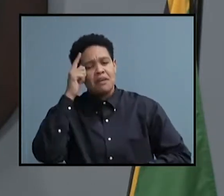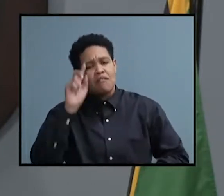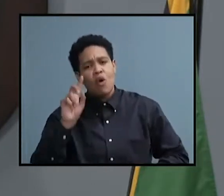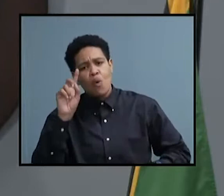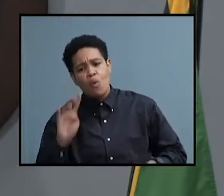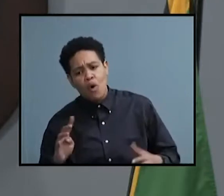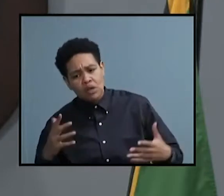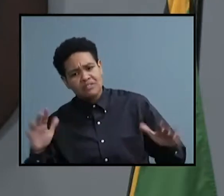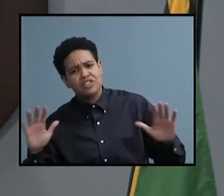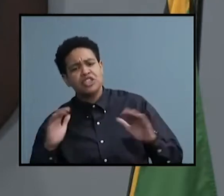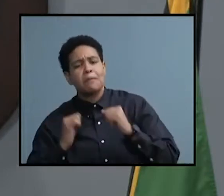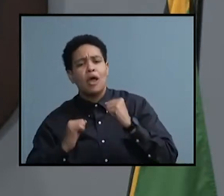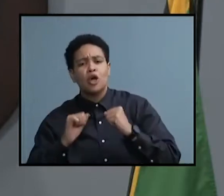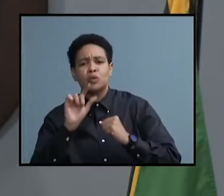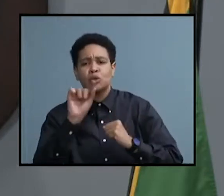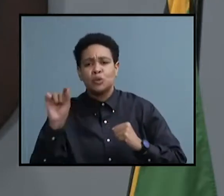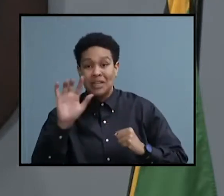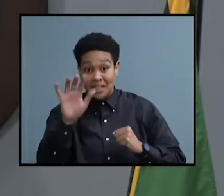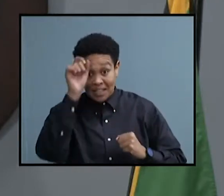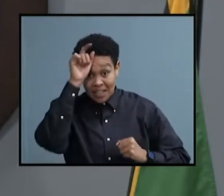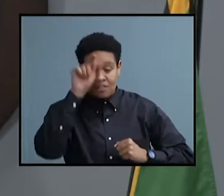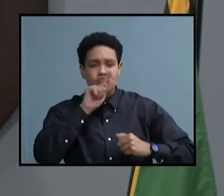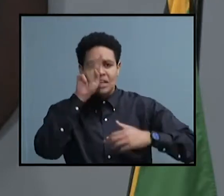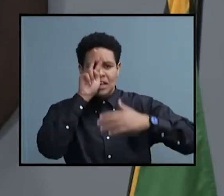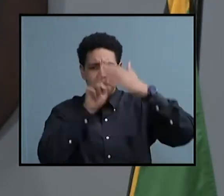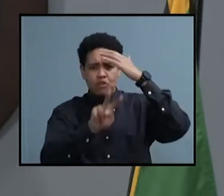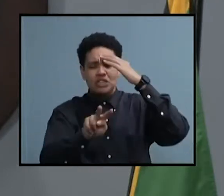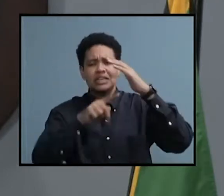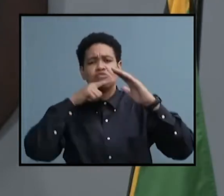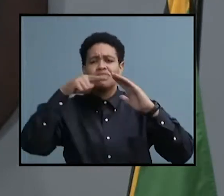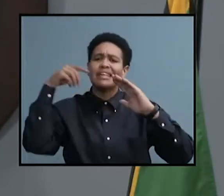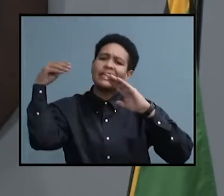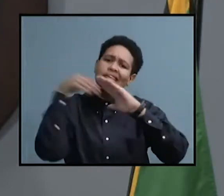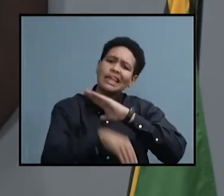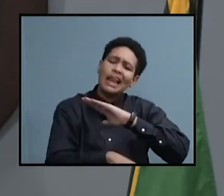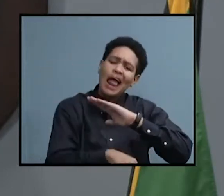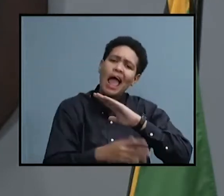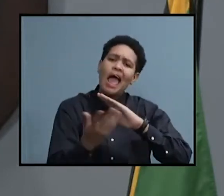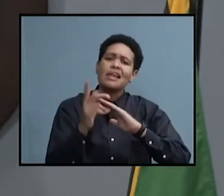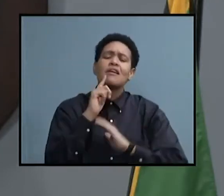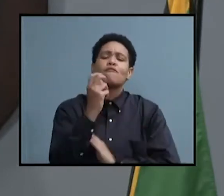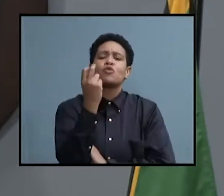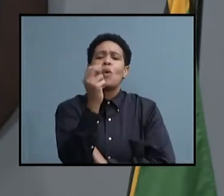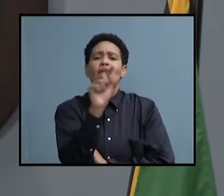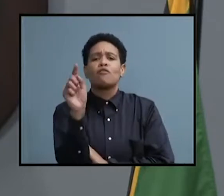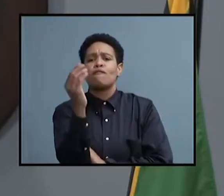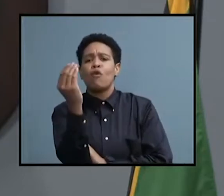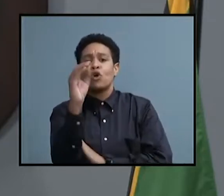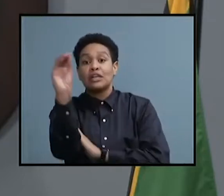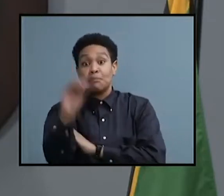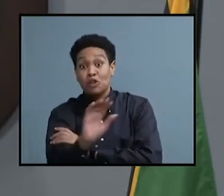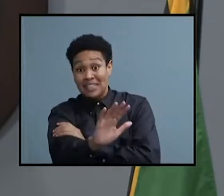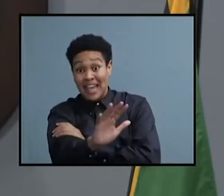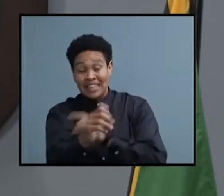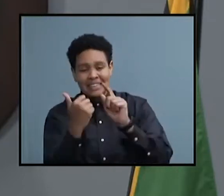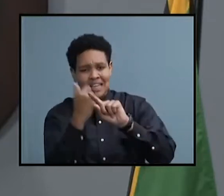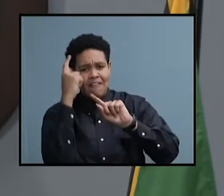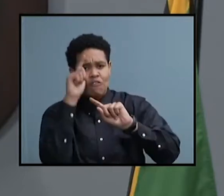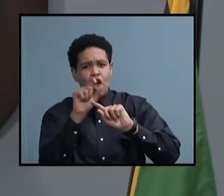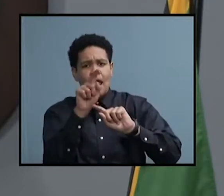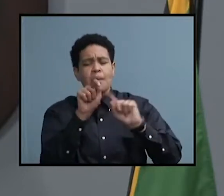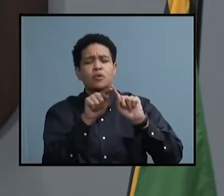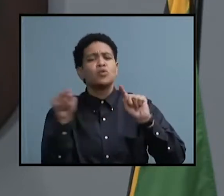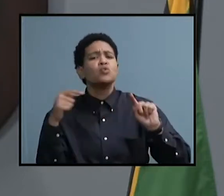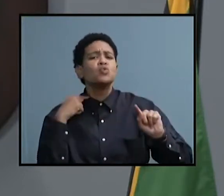ended March 2020, and has projected a decline of 12 to 14% for the April to